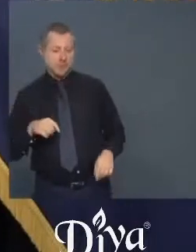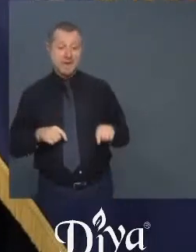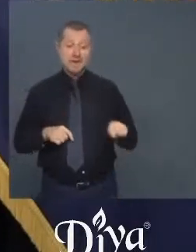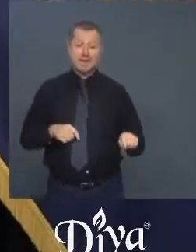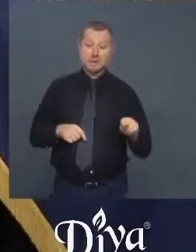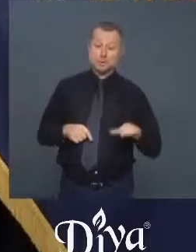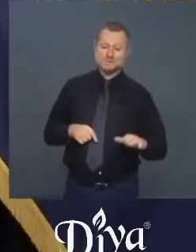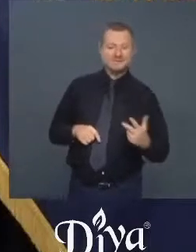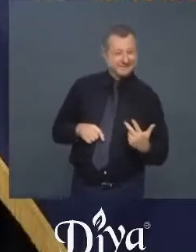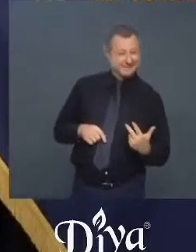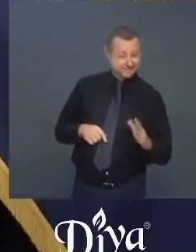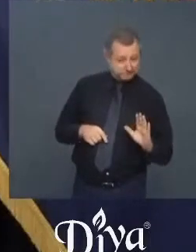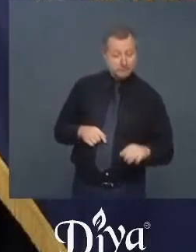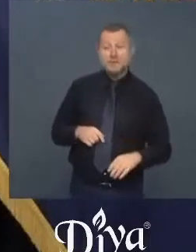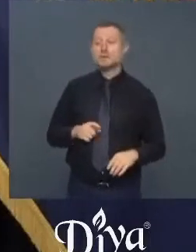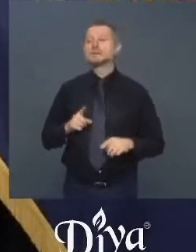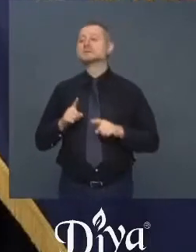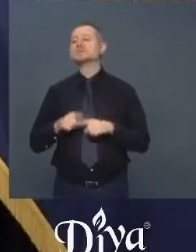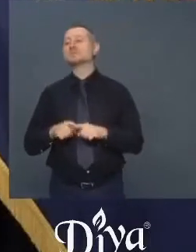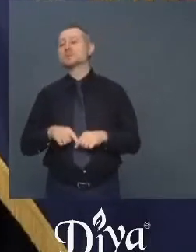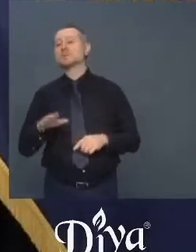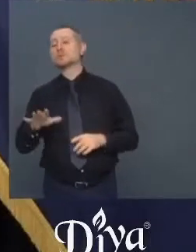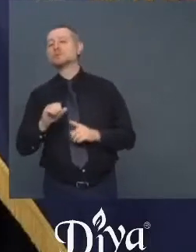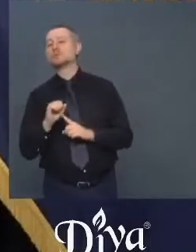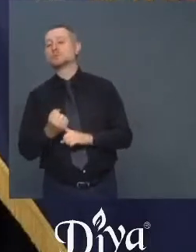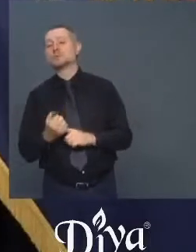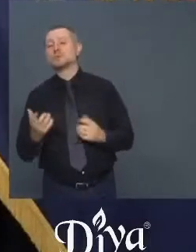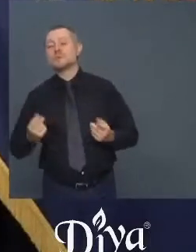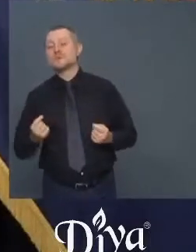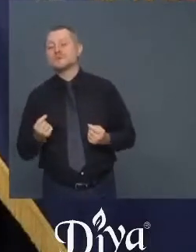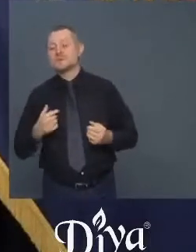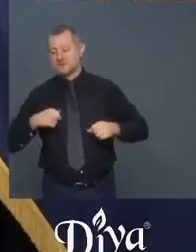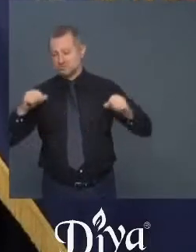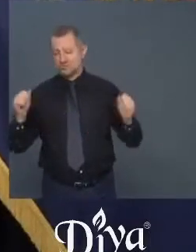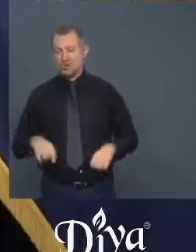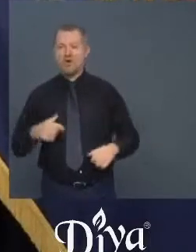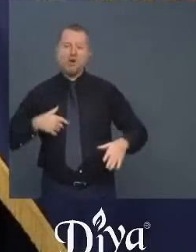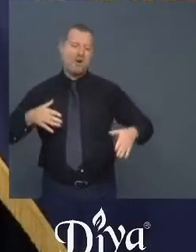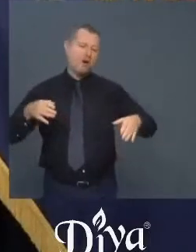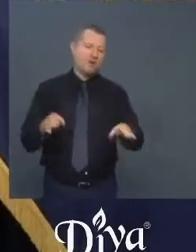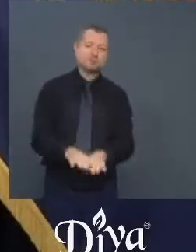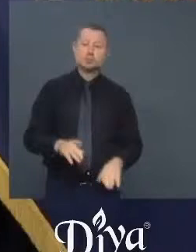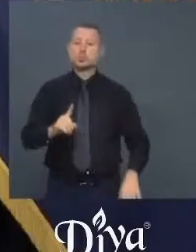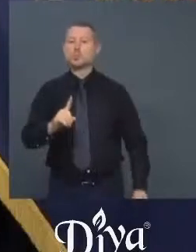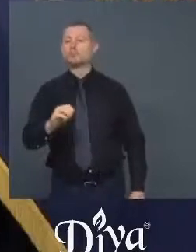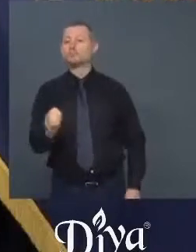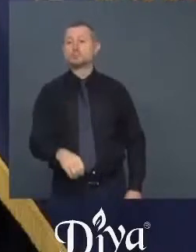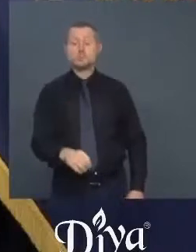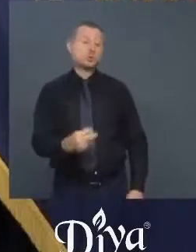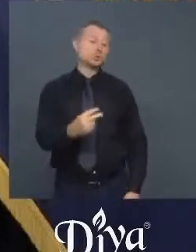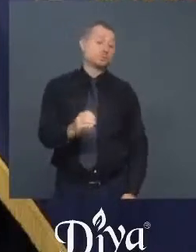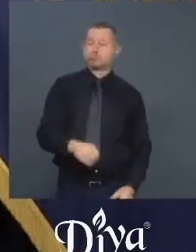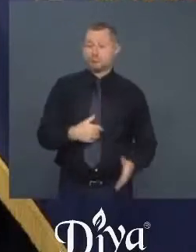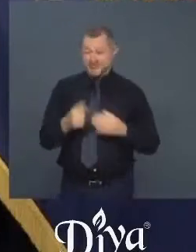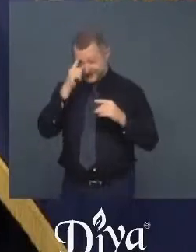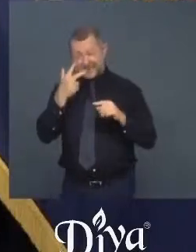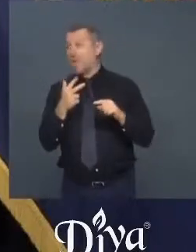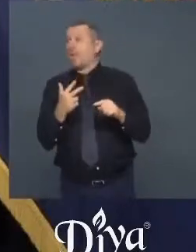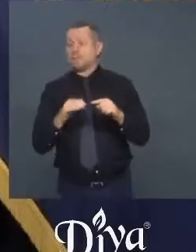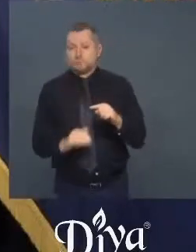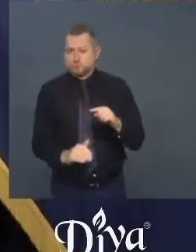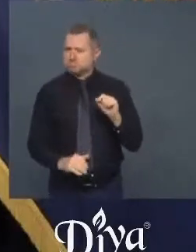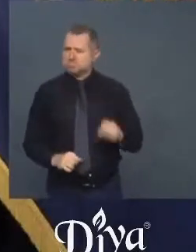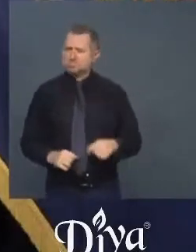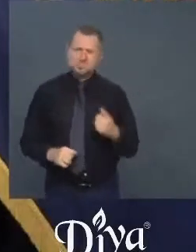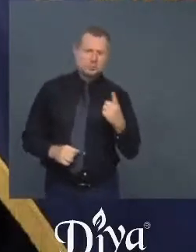But depending on the circumstances, we could close them at 1%, 2%, 3%, 4%, 5%, 6%. You know,